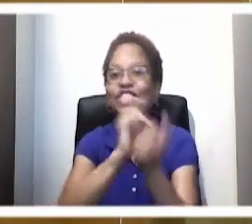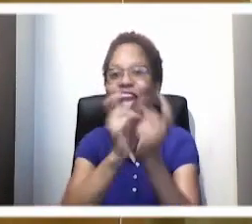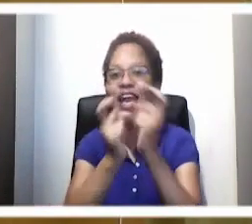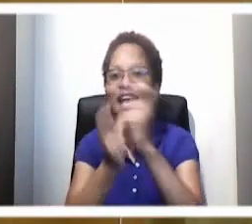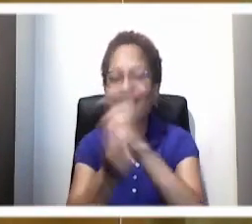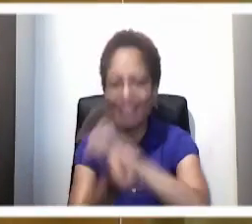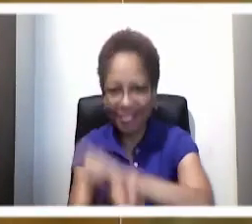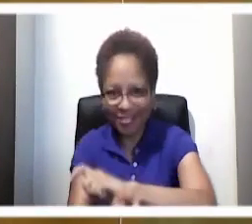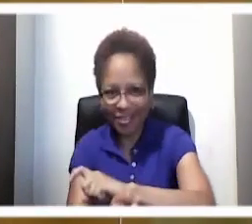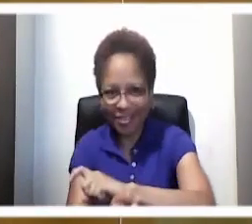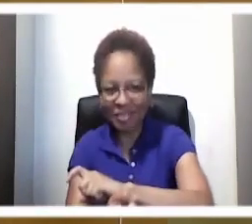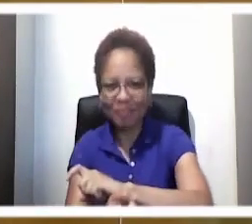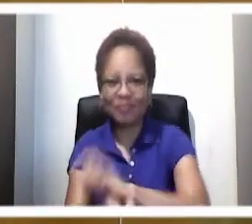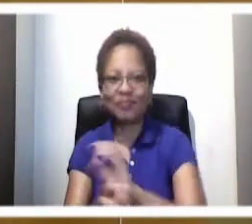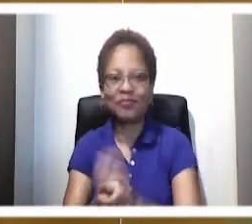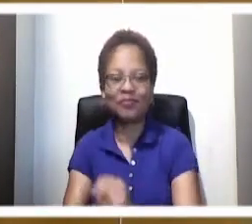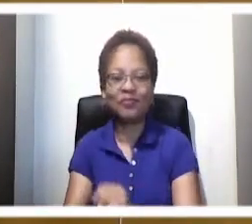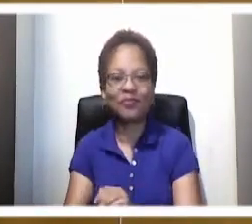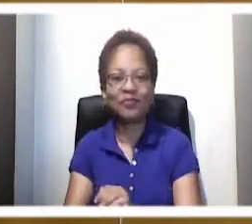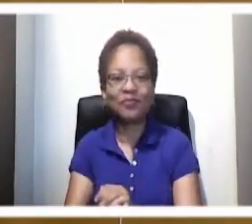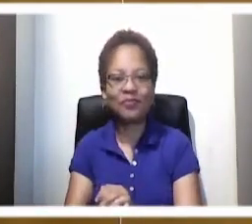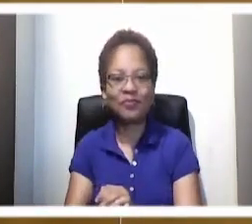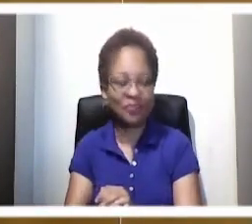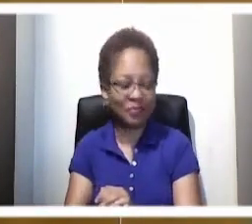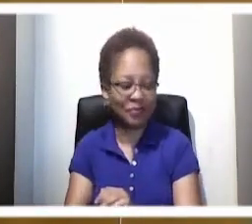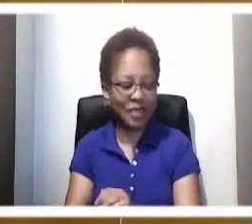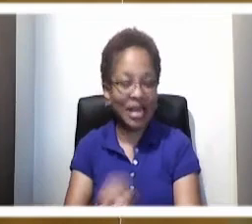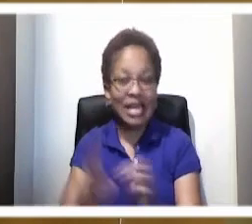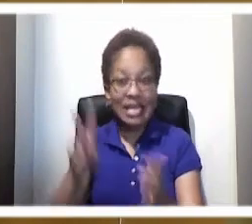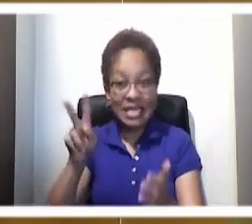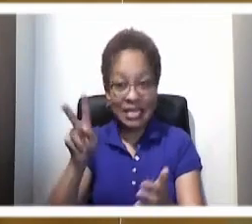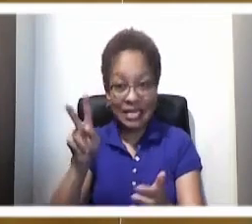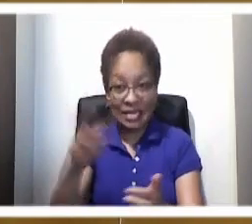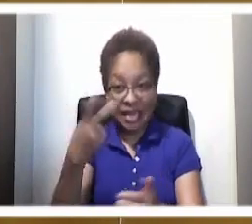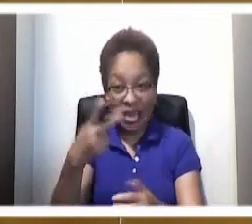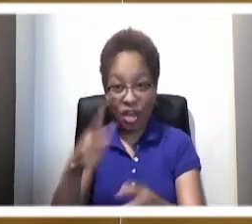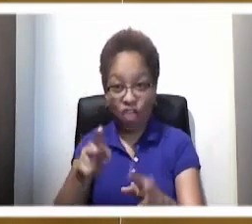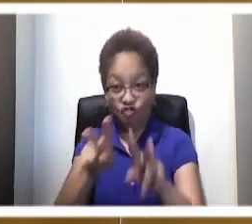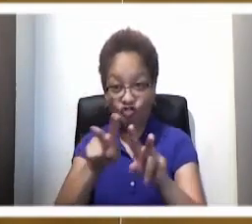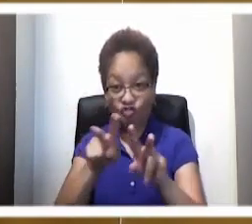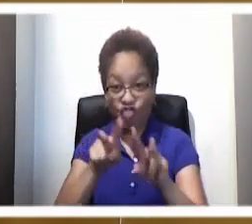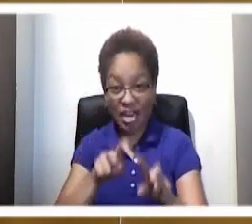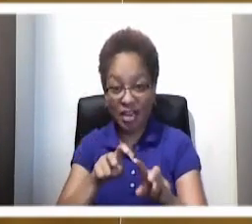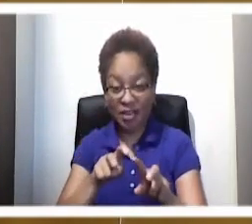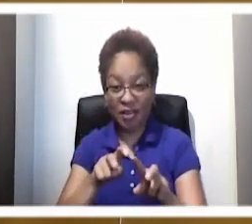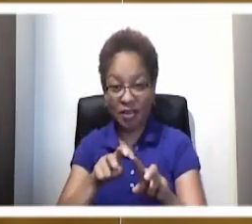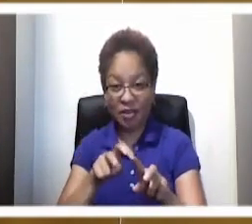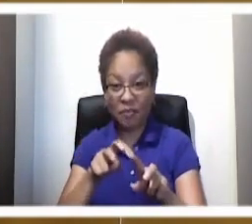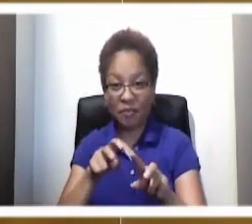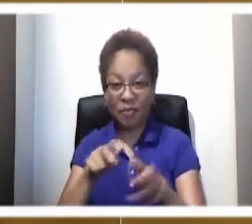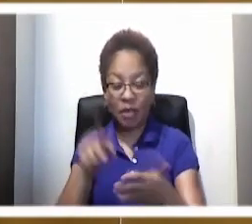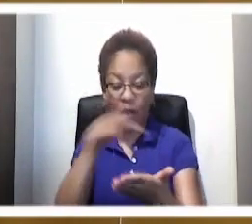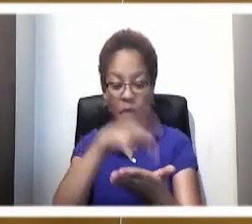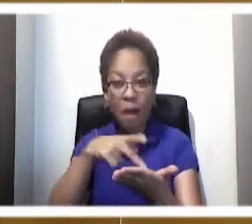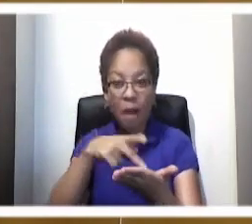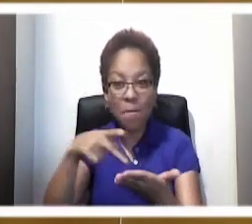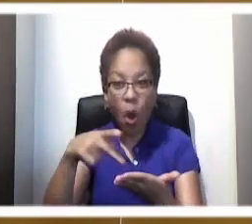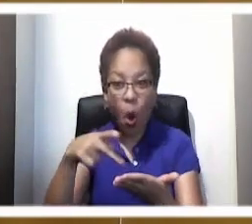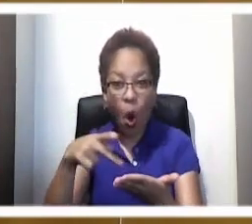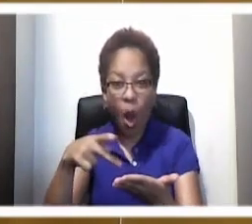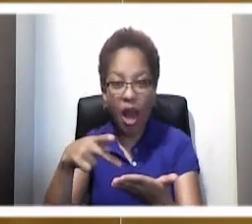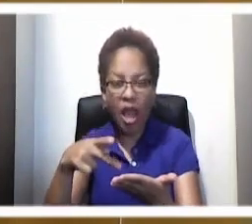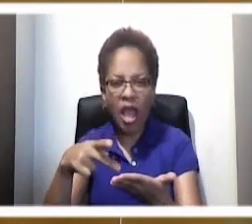reading, false attacks against his apostleship and against his mission to the